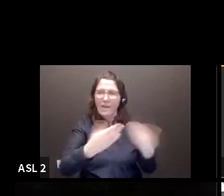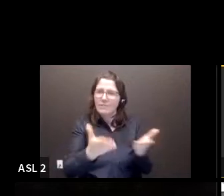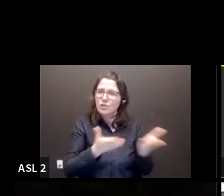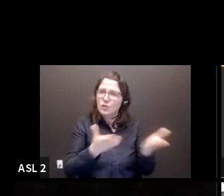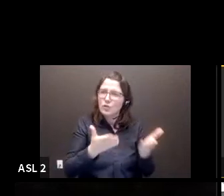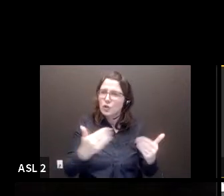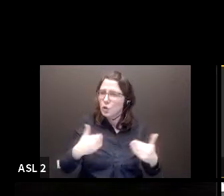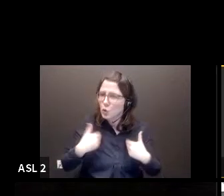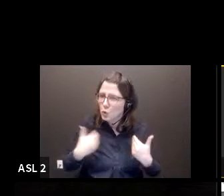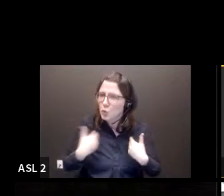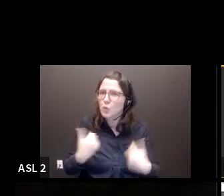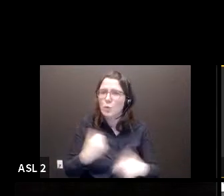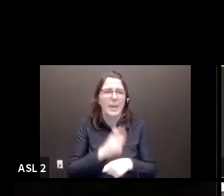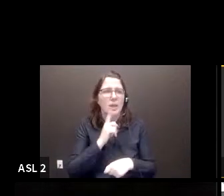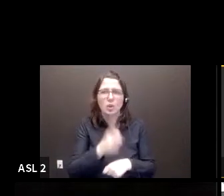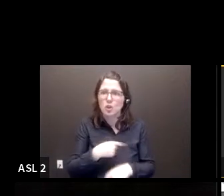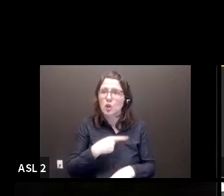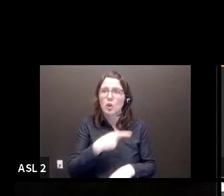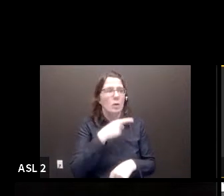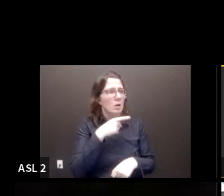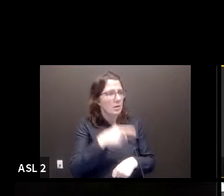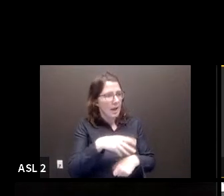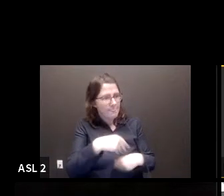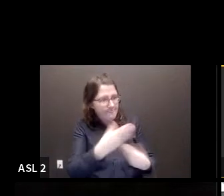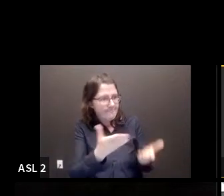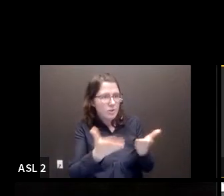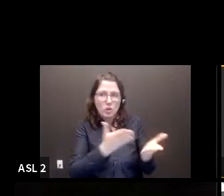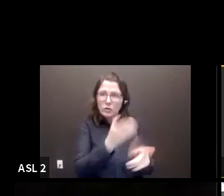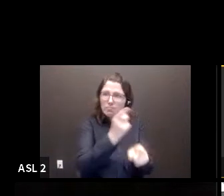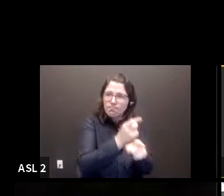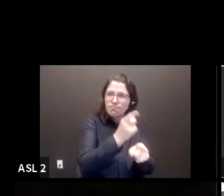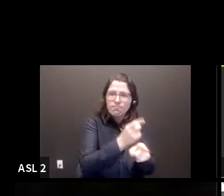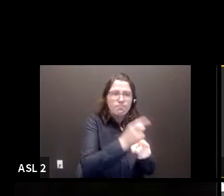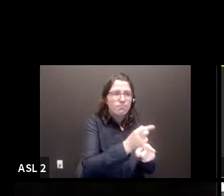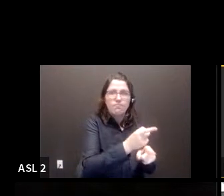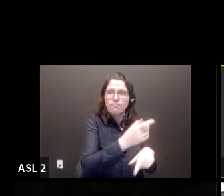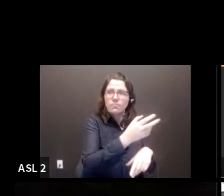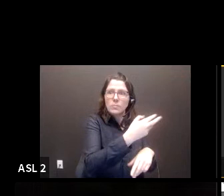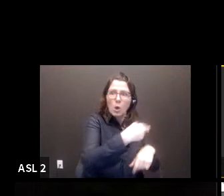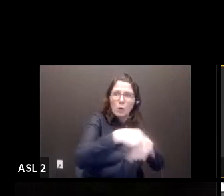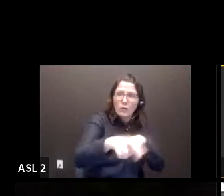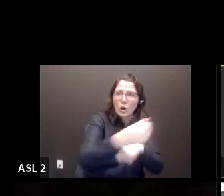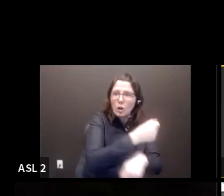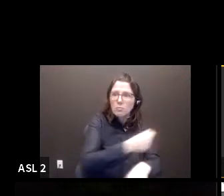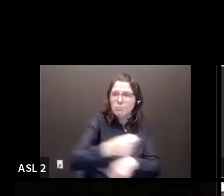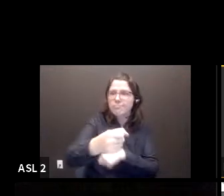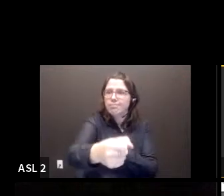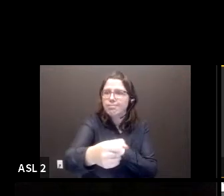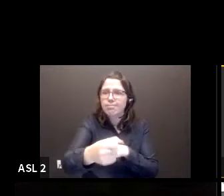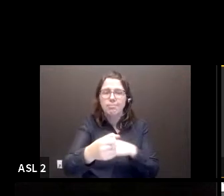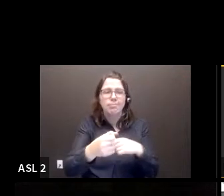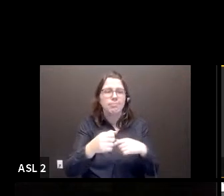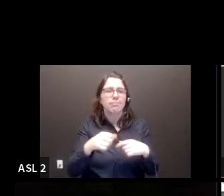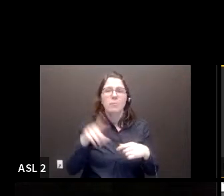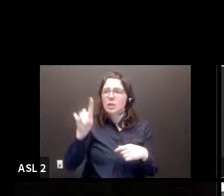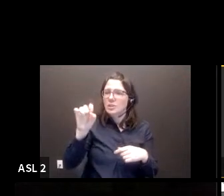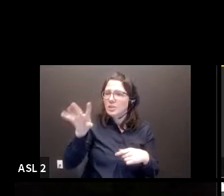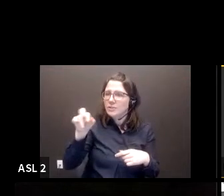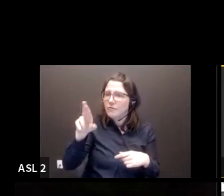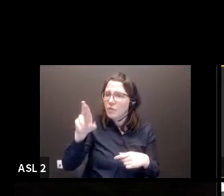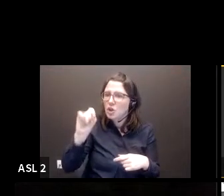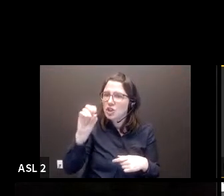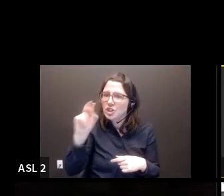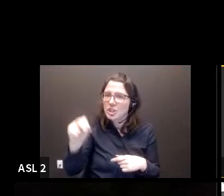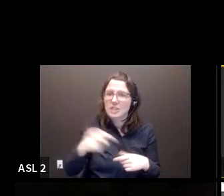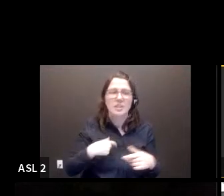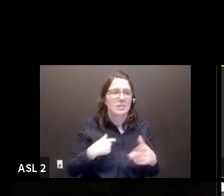actually getting services referrals and when necessary diversion um to help them hopefully uh be supported in life